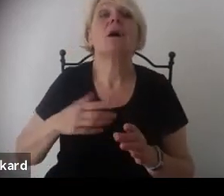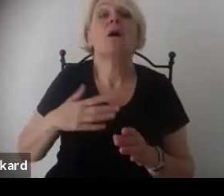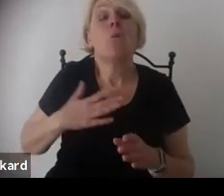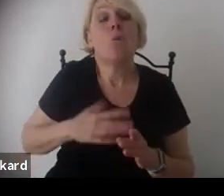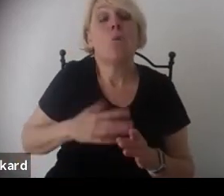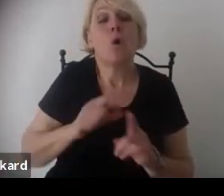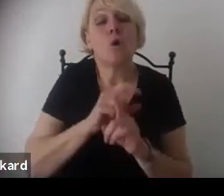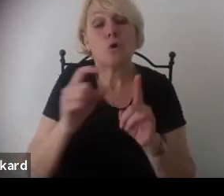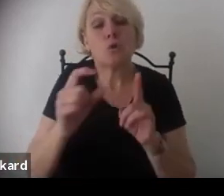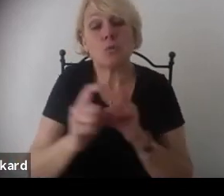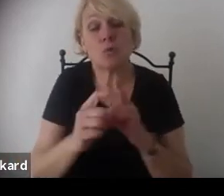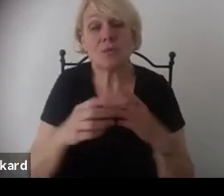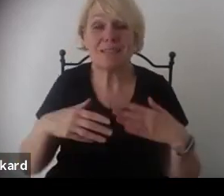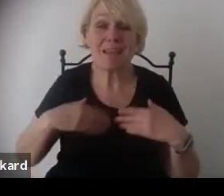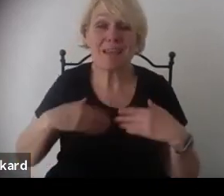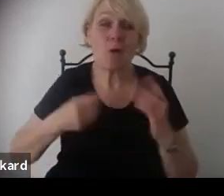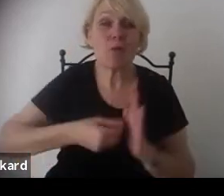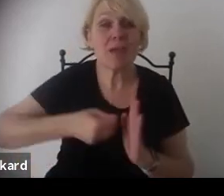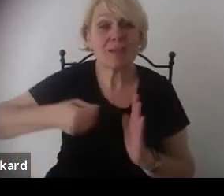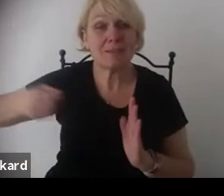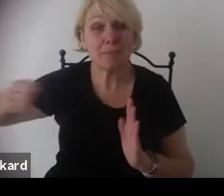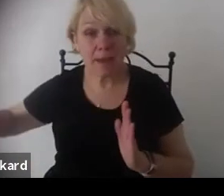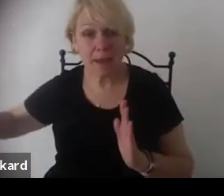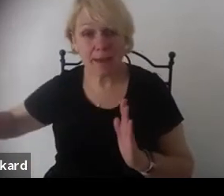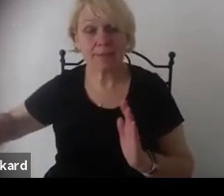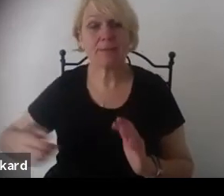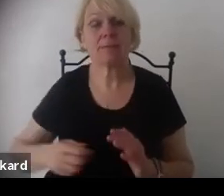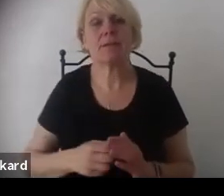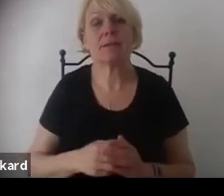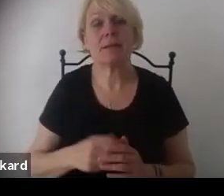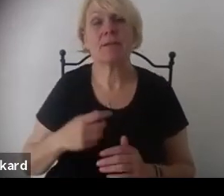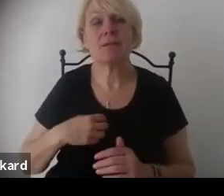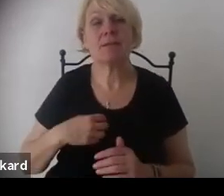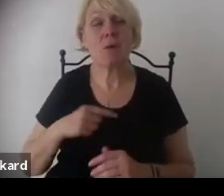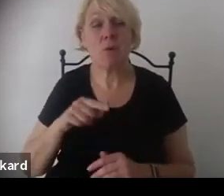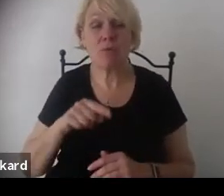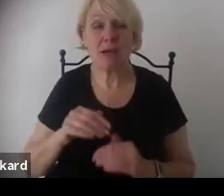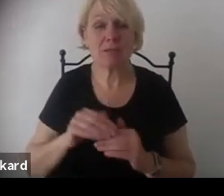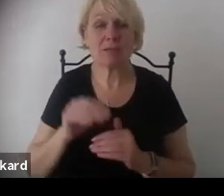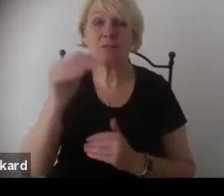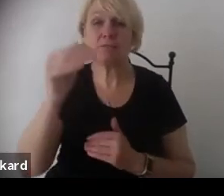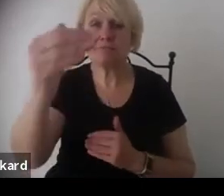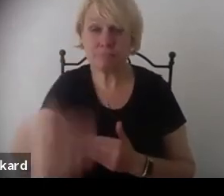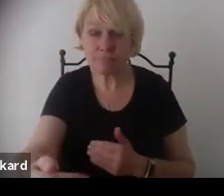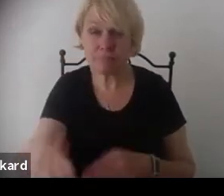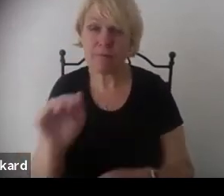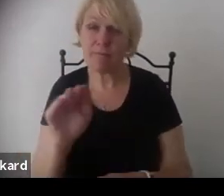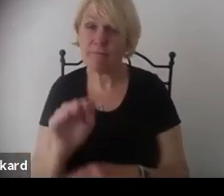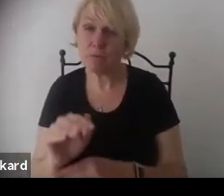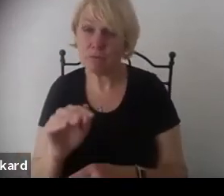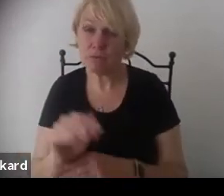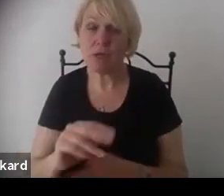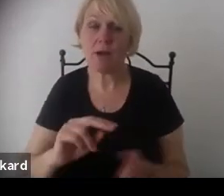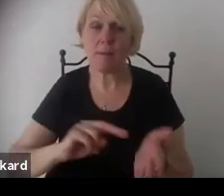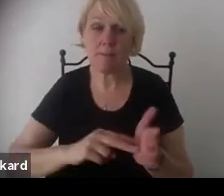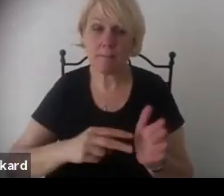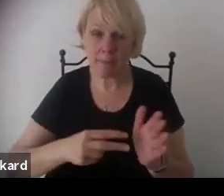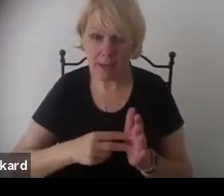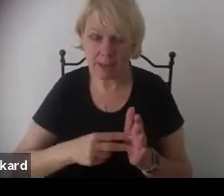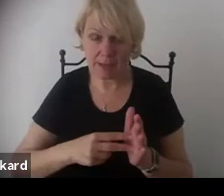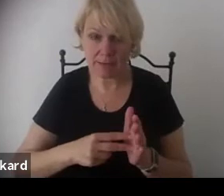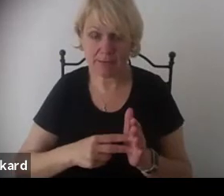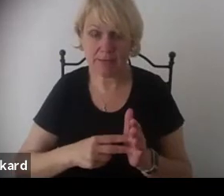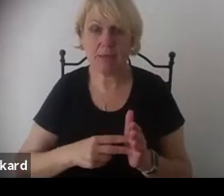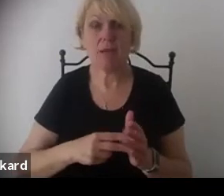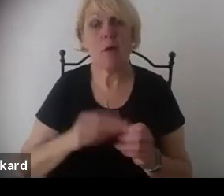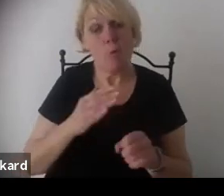and community mental health teams. So that's the long-term plan. I mean, so that's a national plan, but we're working on that locally about